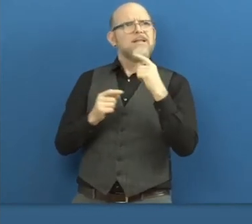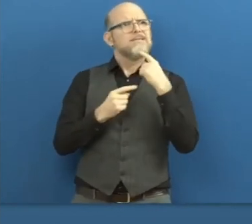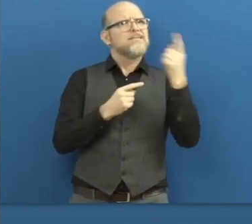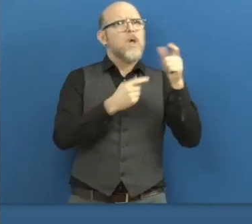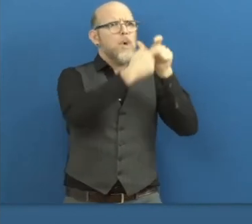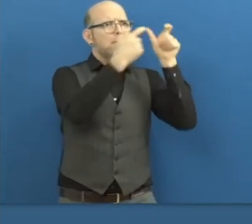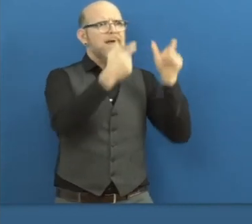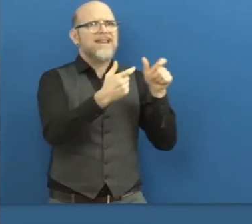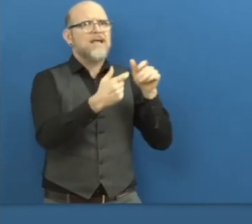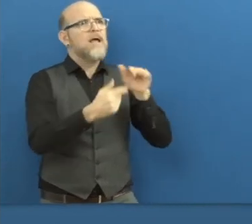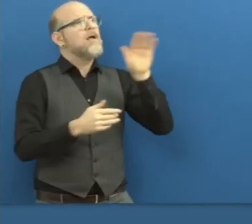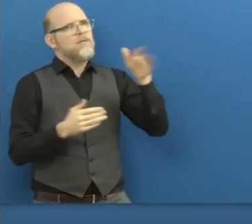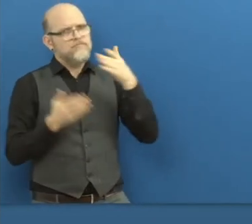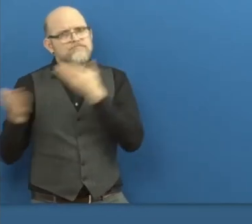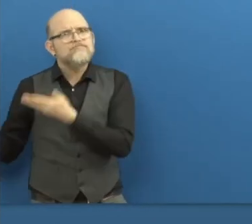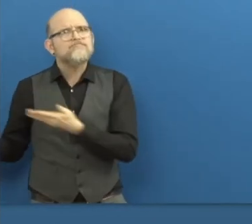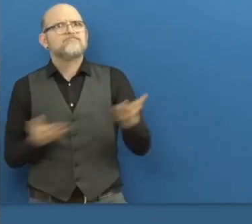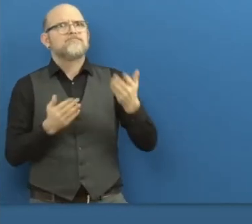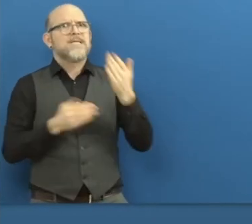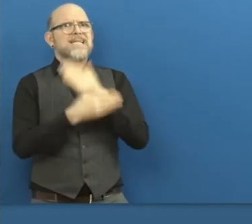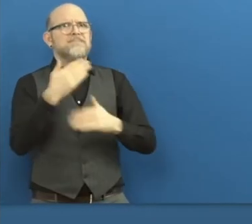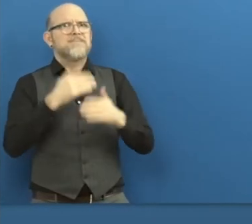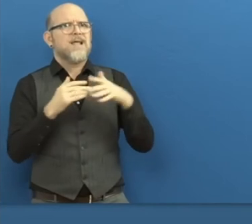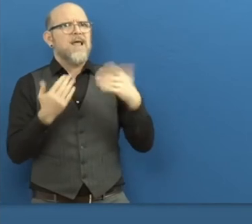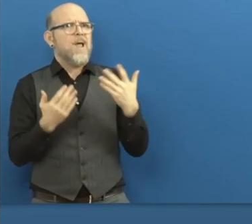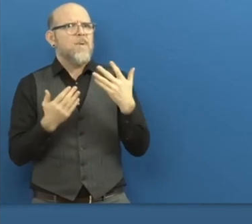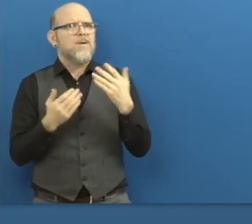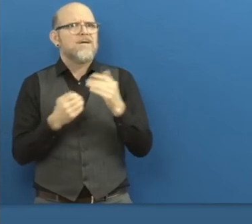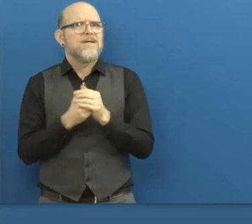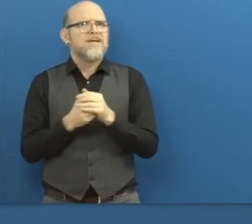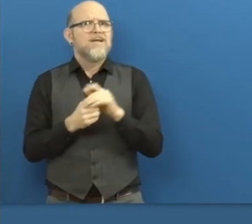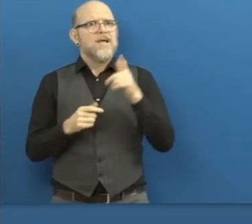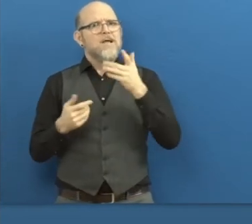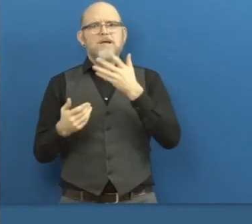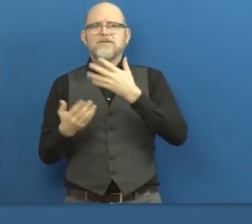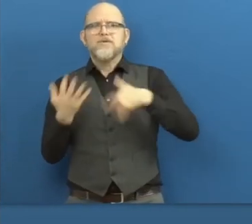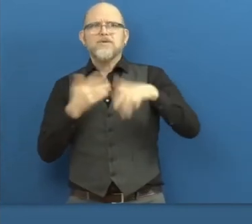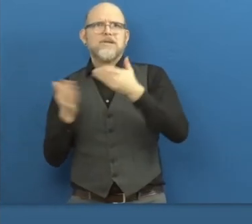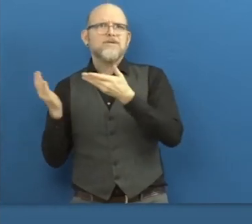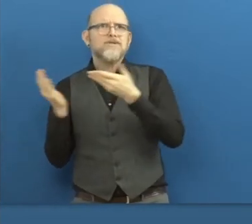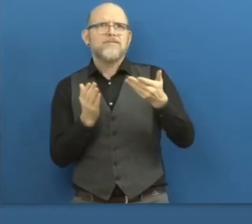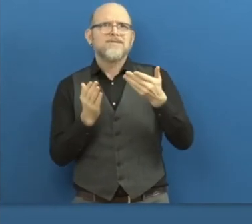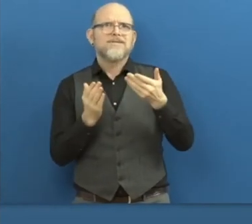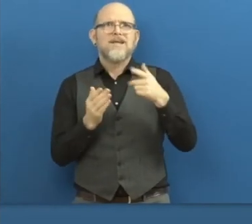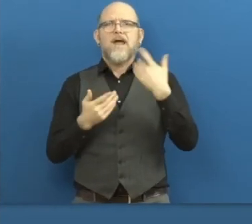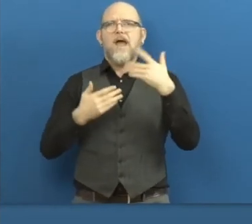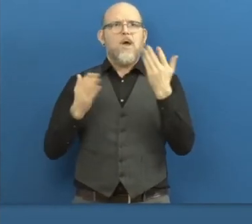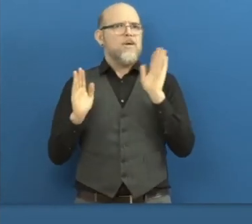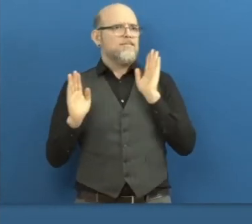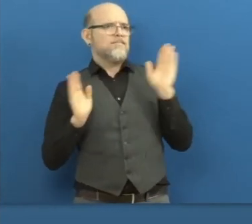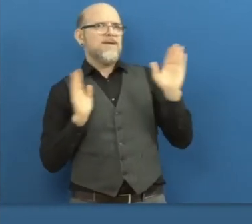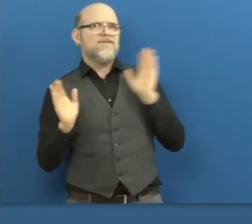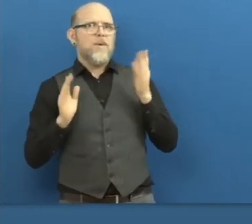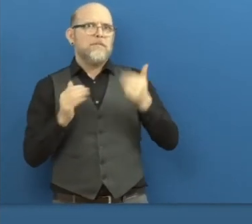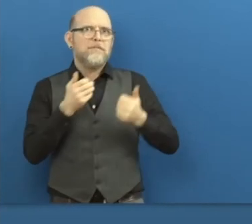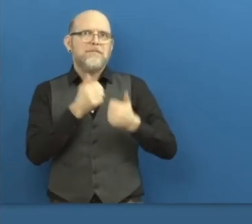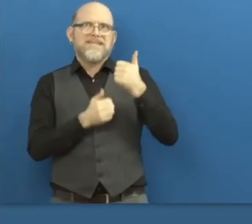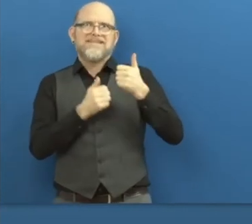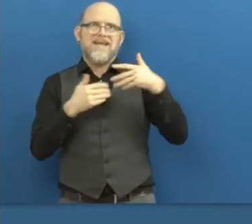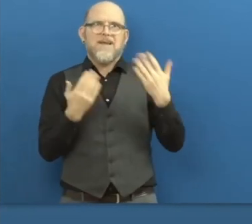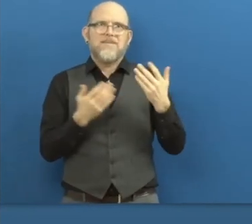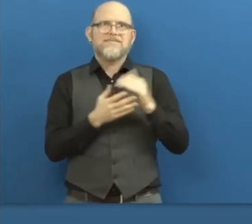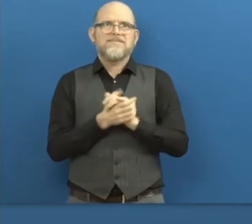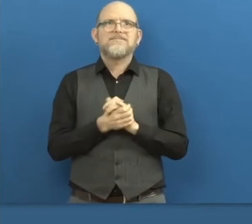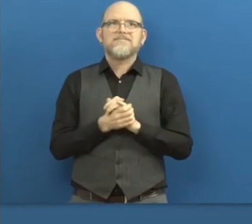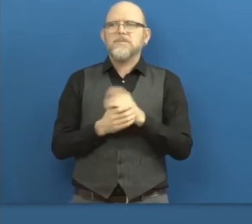begin to make the opportunities available and learn how to do things differently themselves. Now we've got a few minutes left. Thank you very